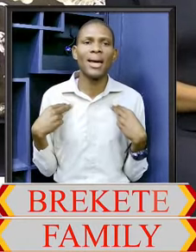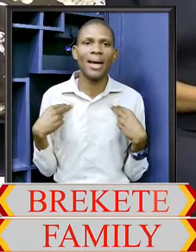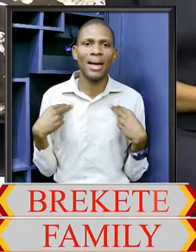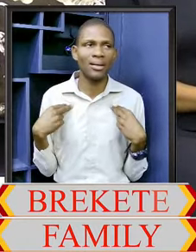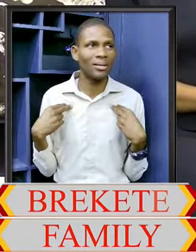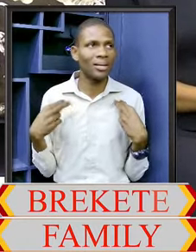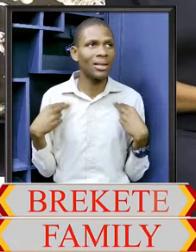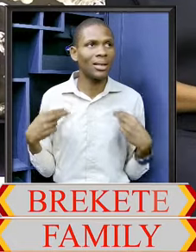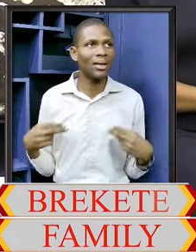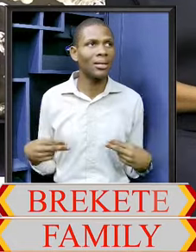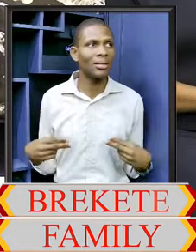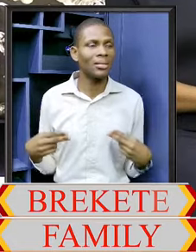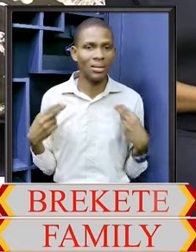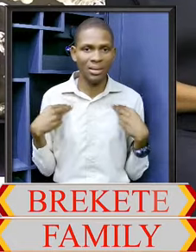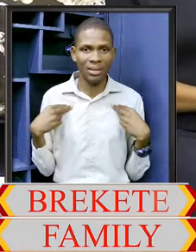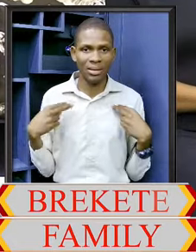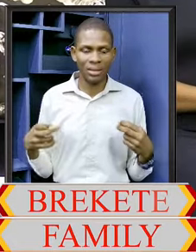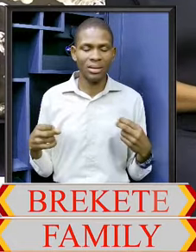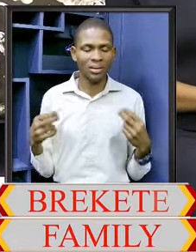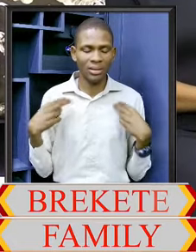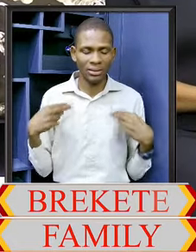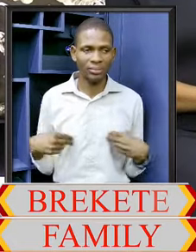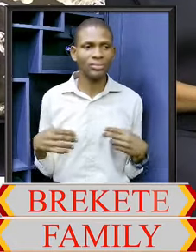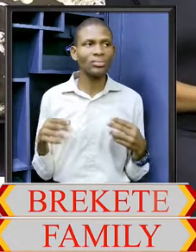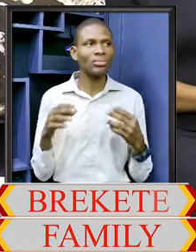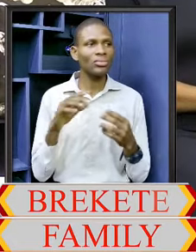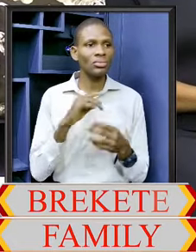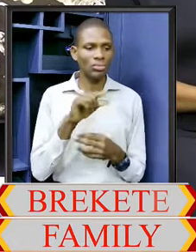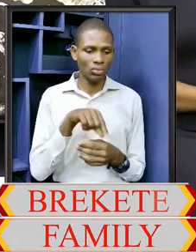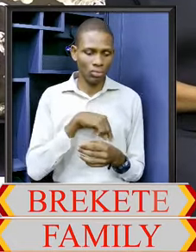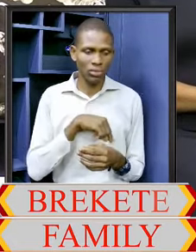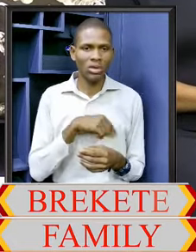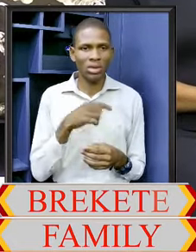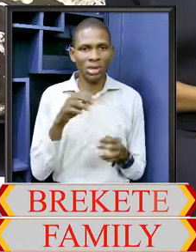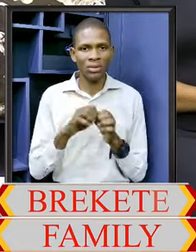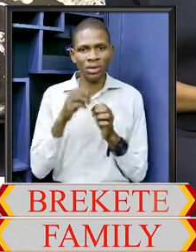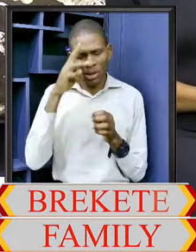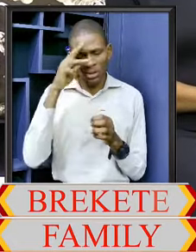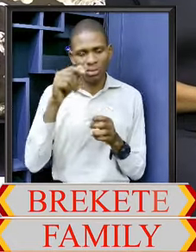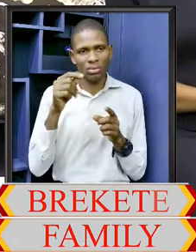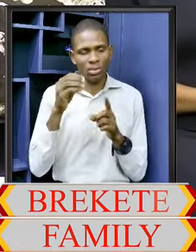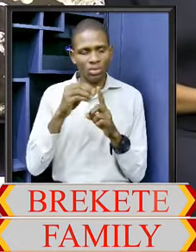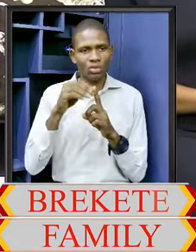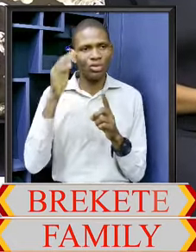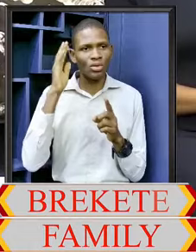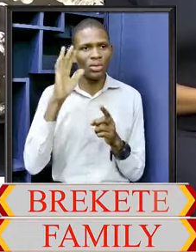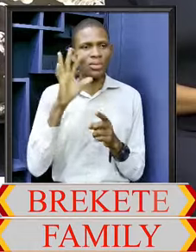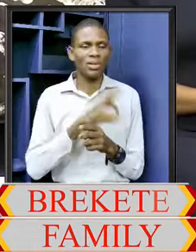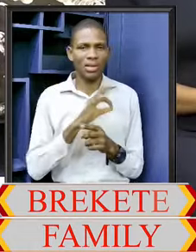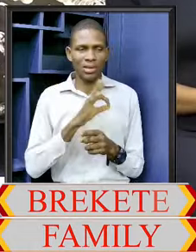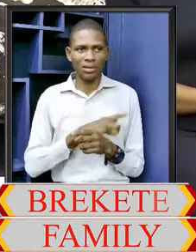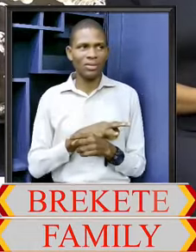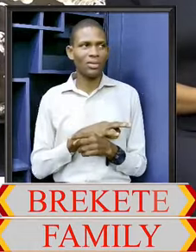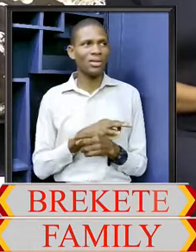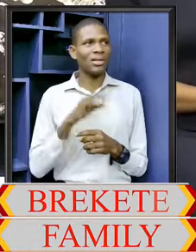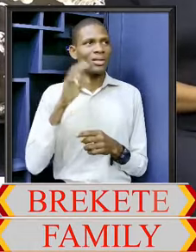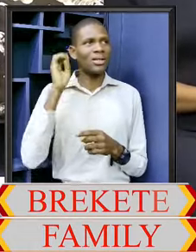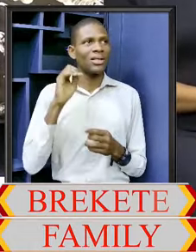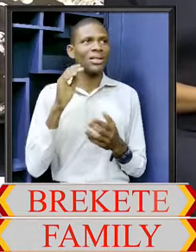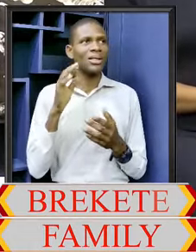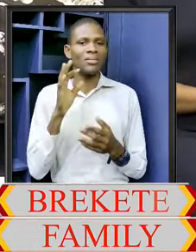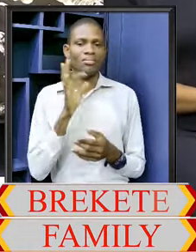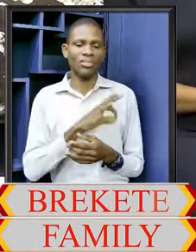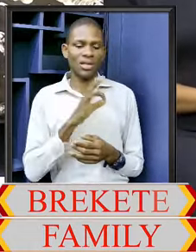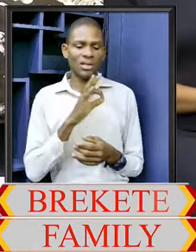for Nigeria. He come out them. Even that one, him too go benefit from him. No be me talk. He come out